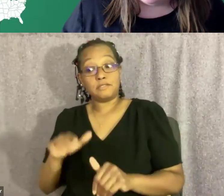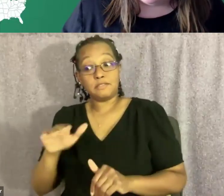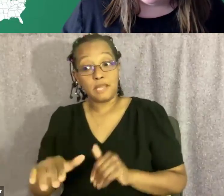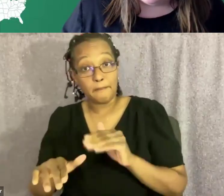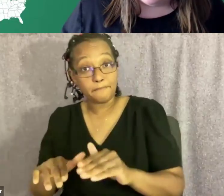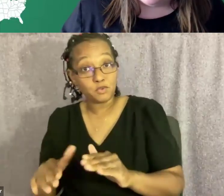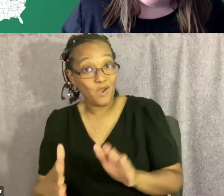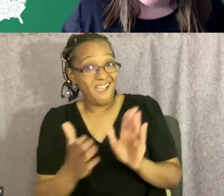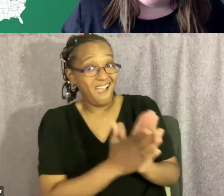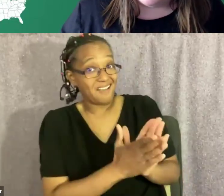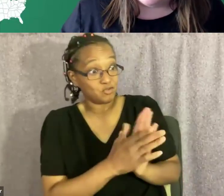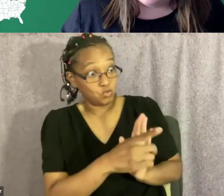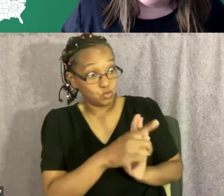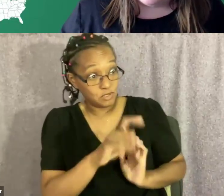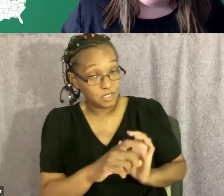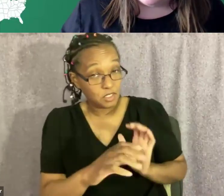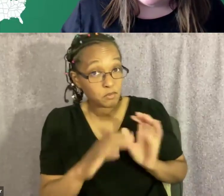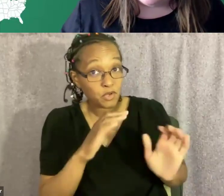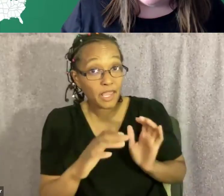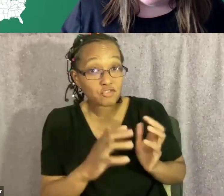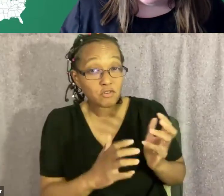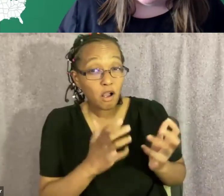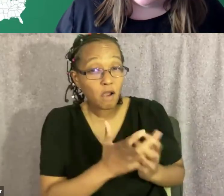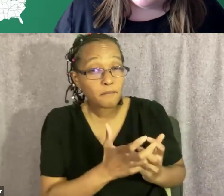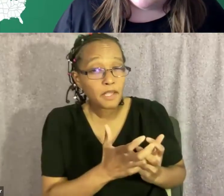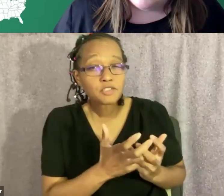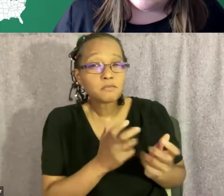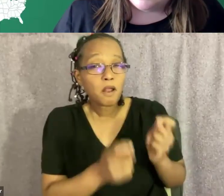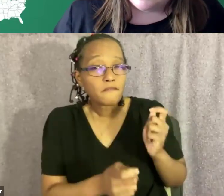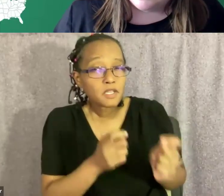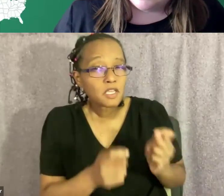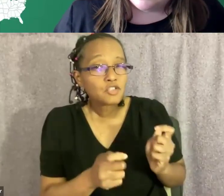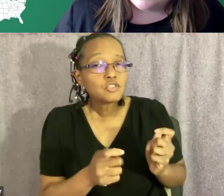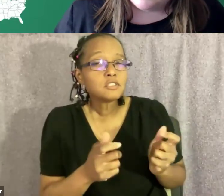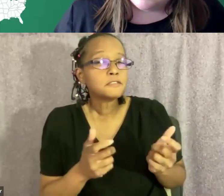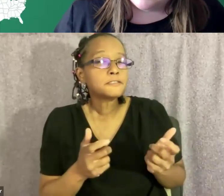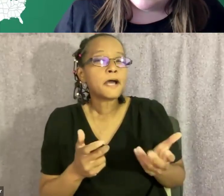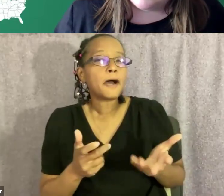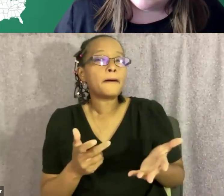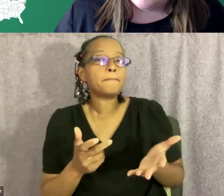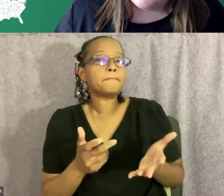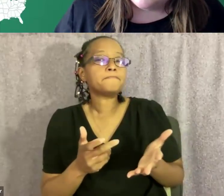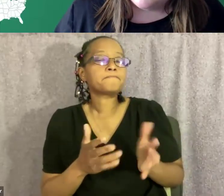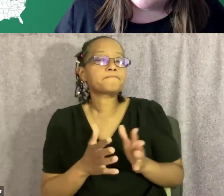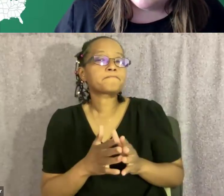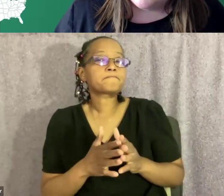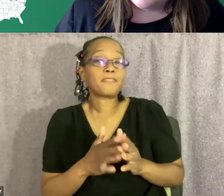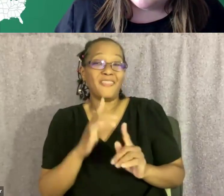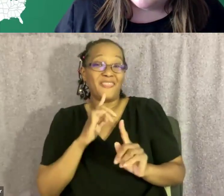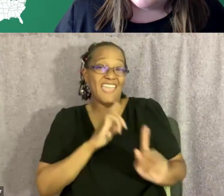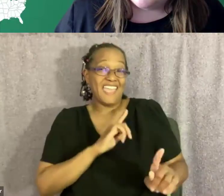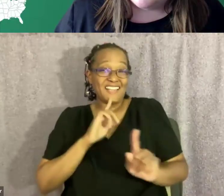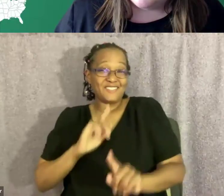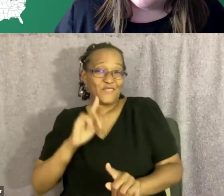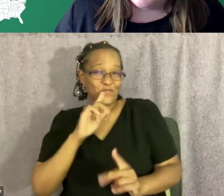if they need communication accommodations or modifications? And there's answers for both